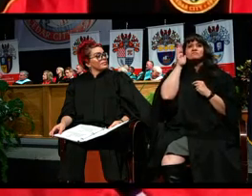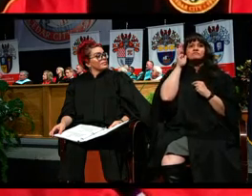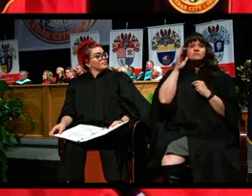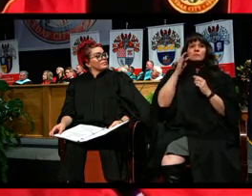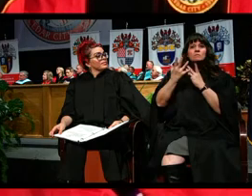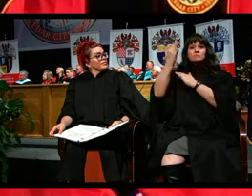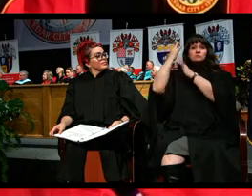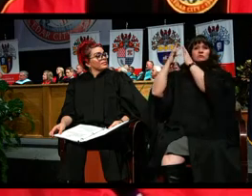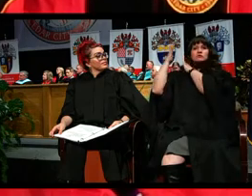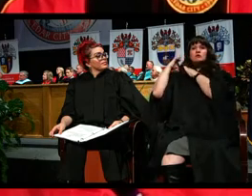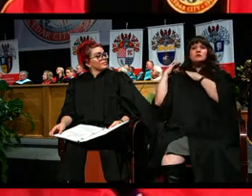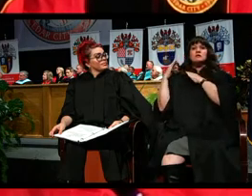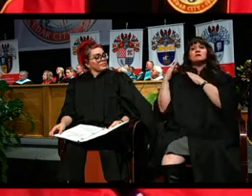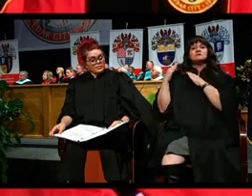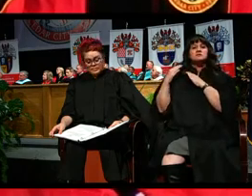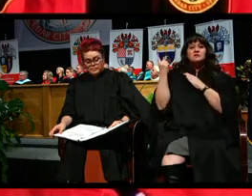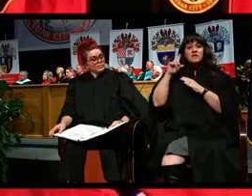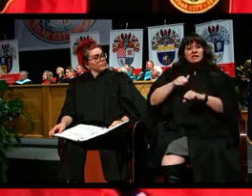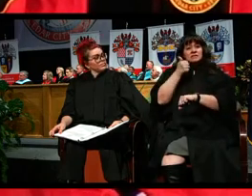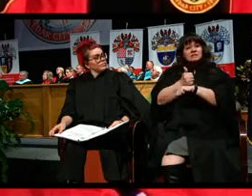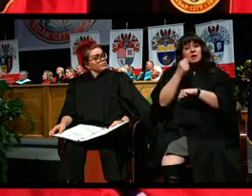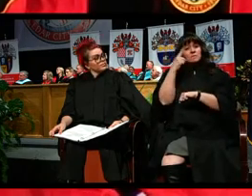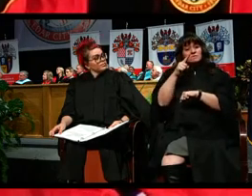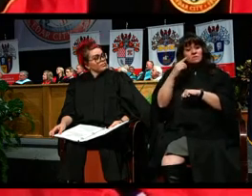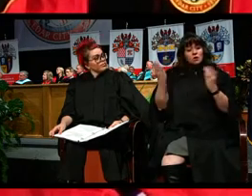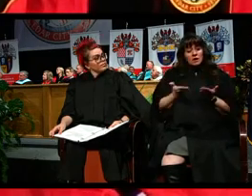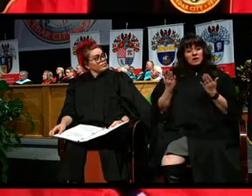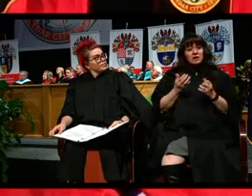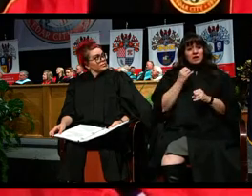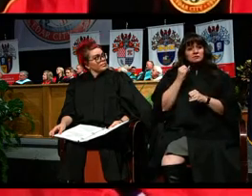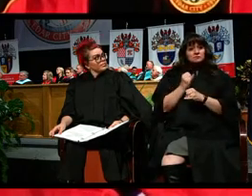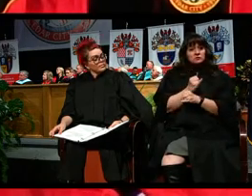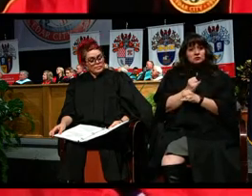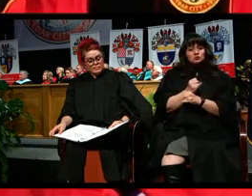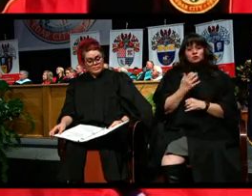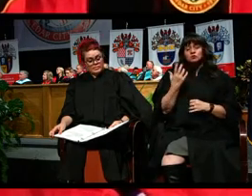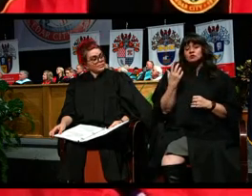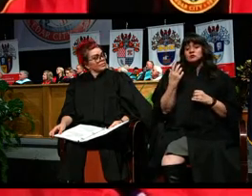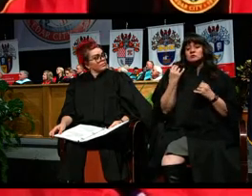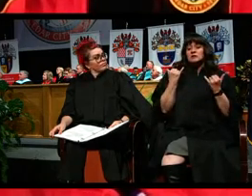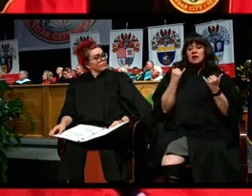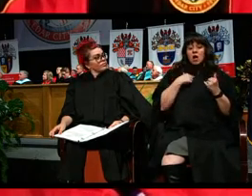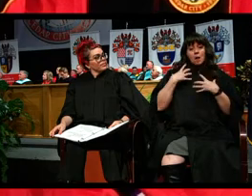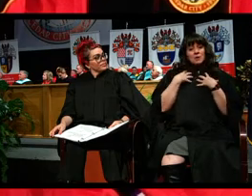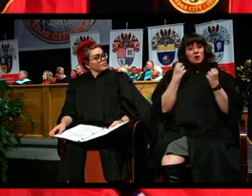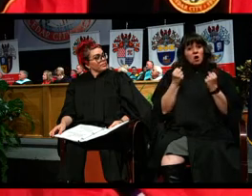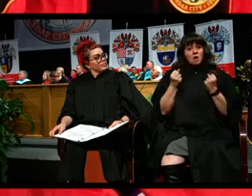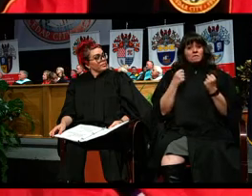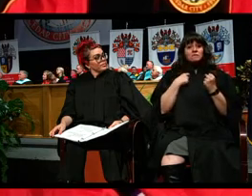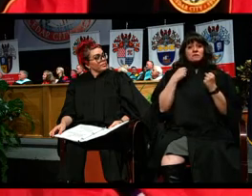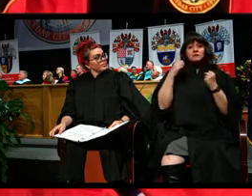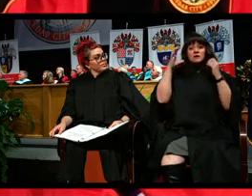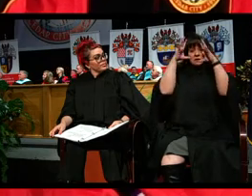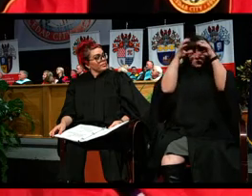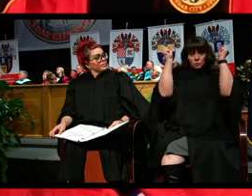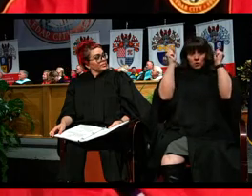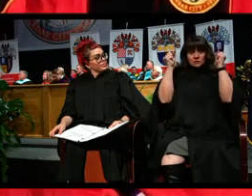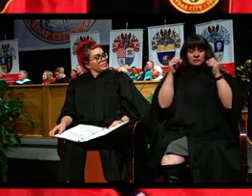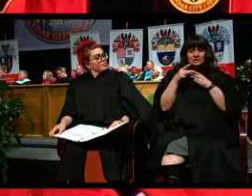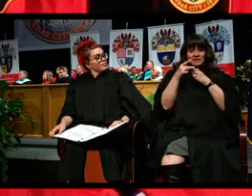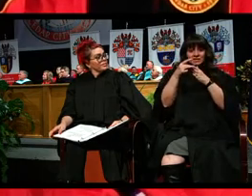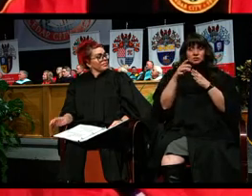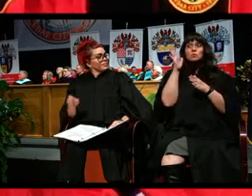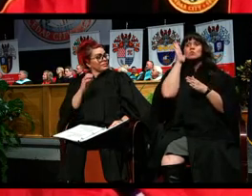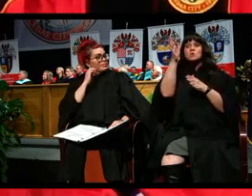at this institution and their dream of carrying that legacy into our future. I'm confident that under President Benson's leadership, we will continue to